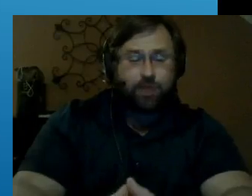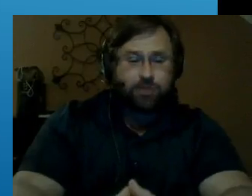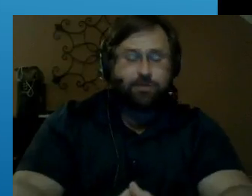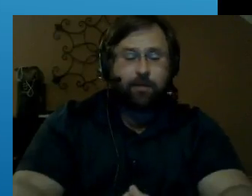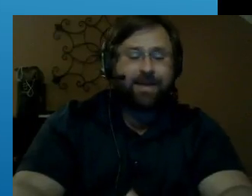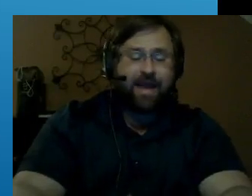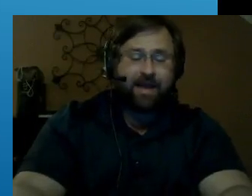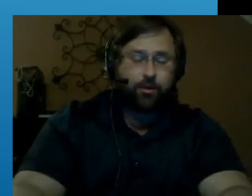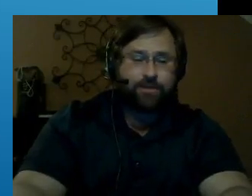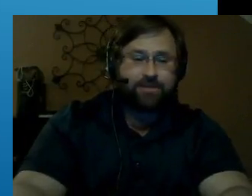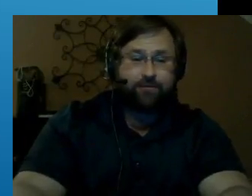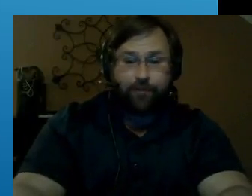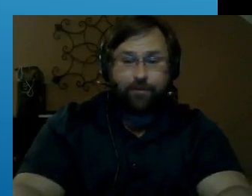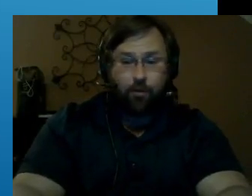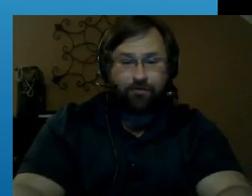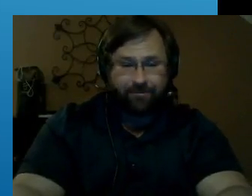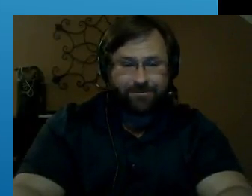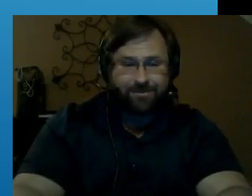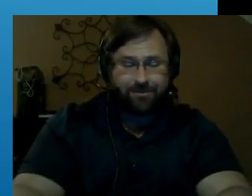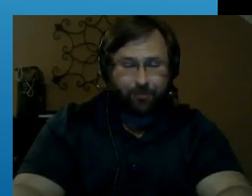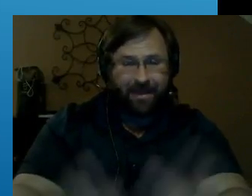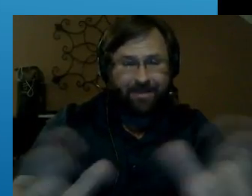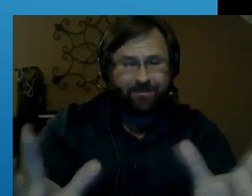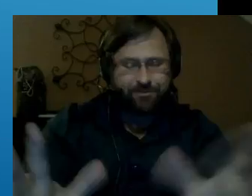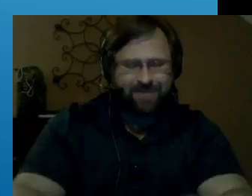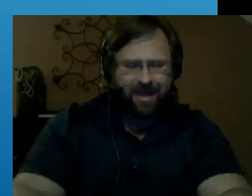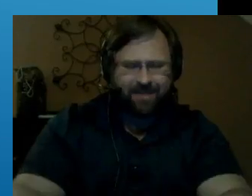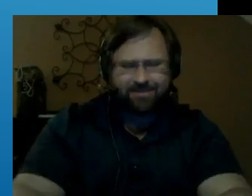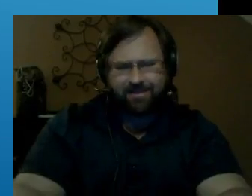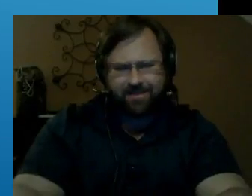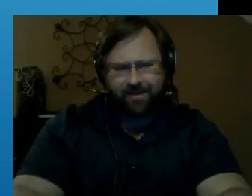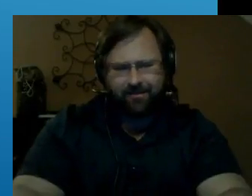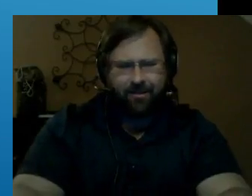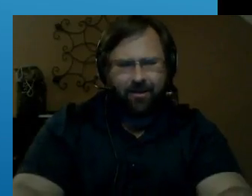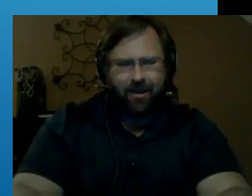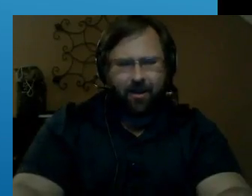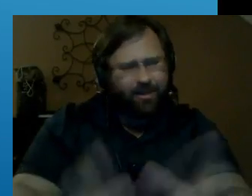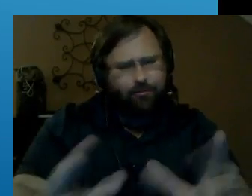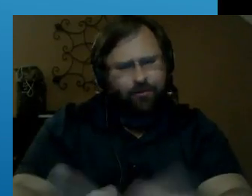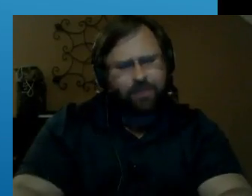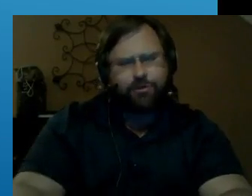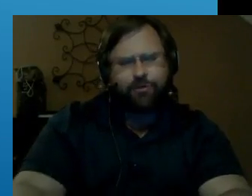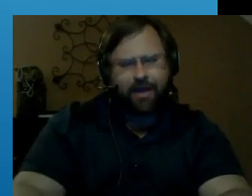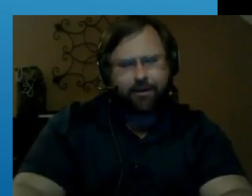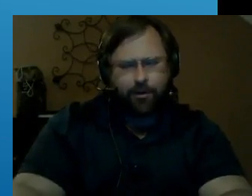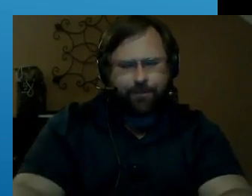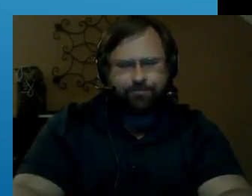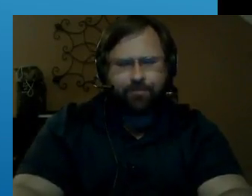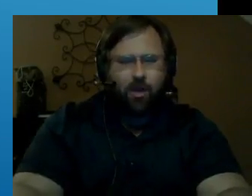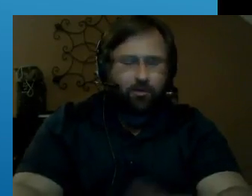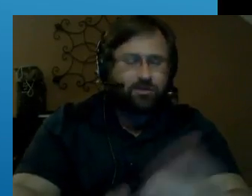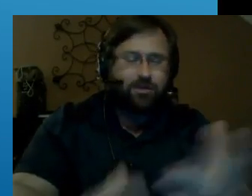Now that we've talked about many categories of free morphemes, or individual signs in ASL, we can move on to a new